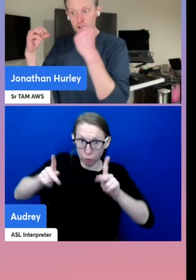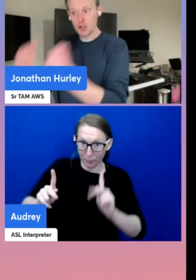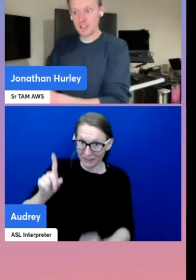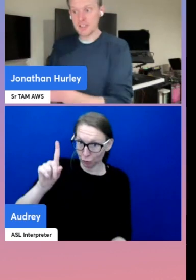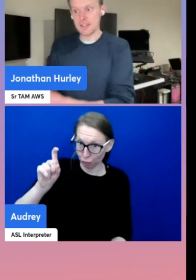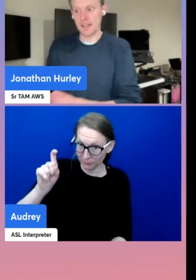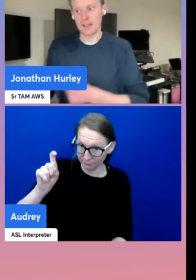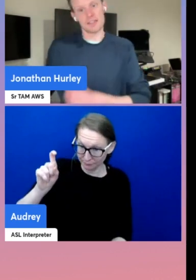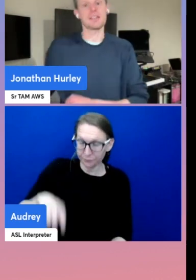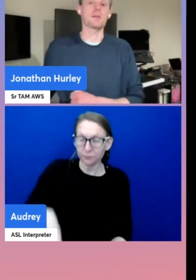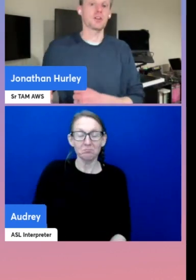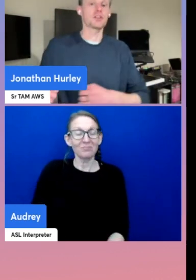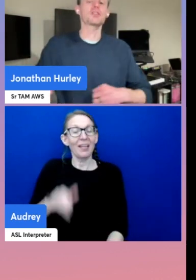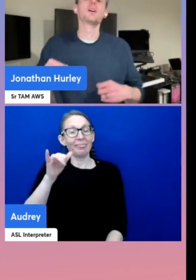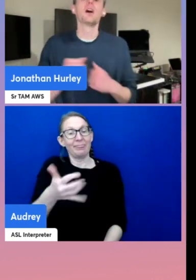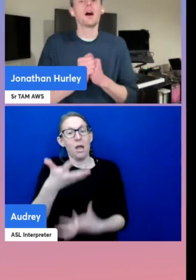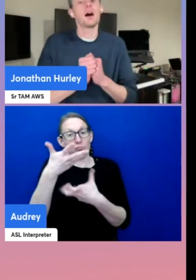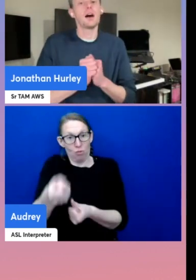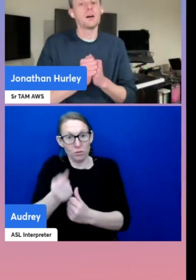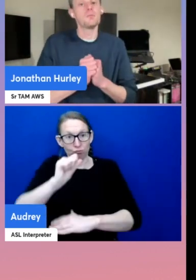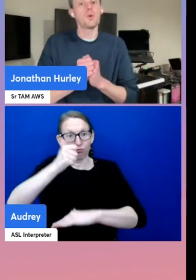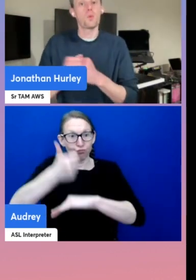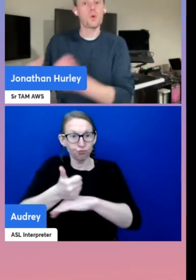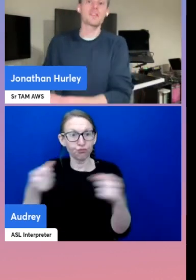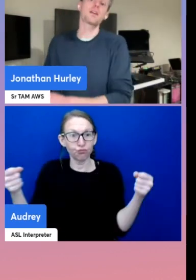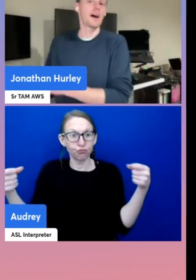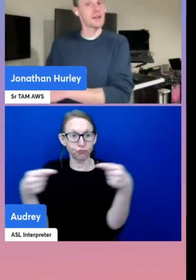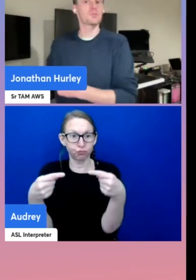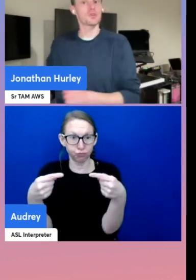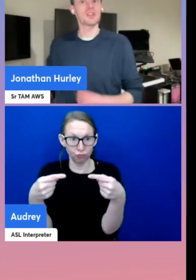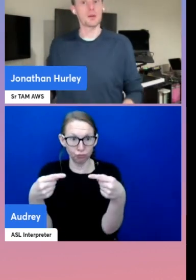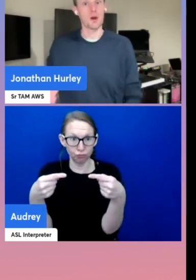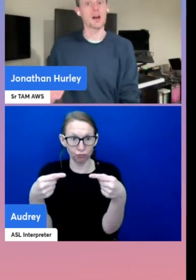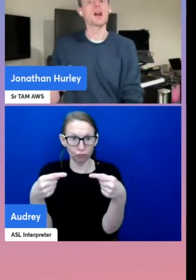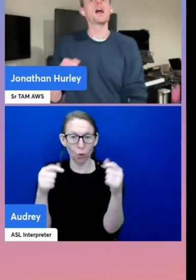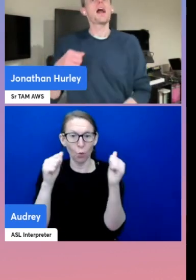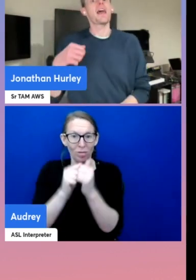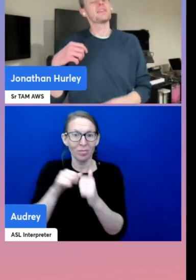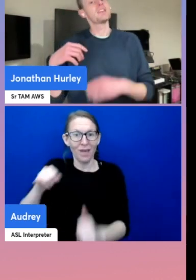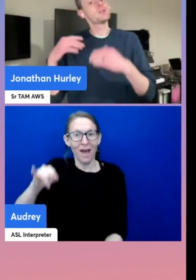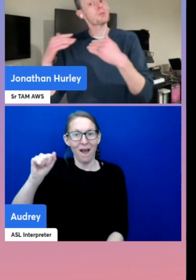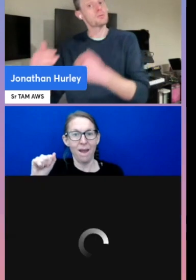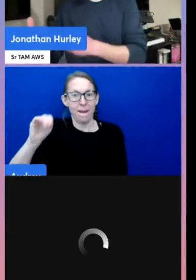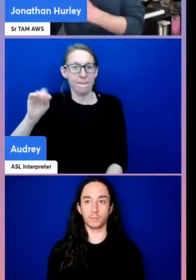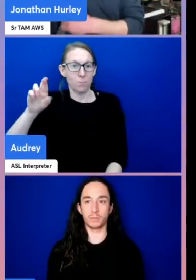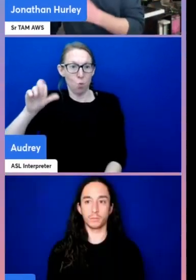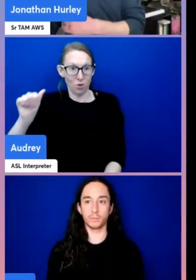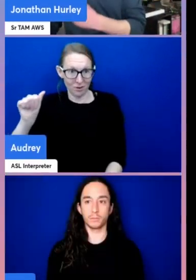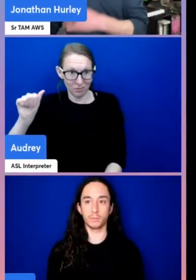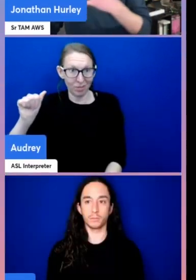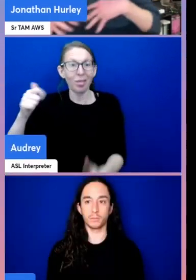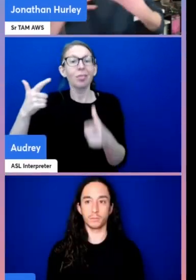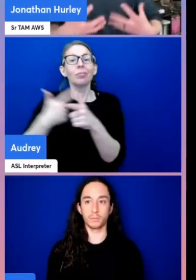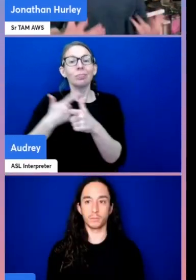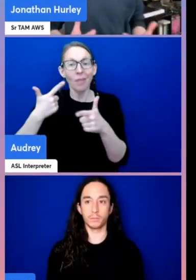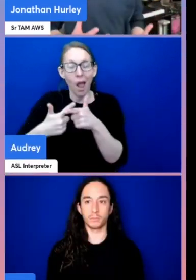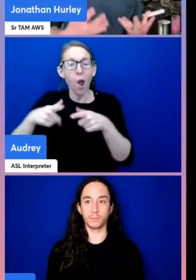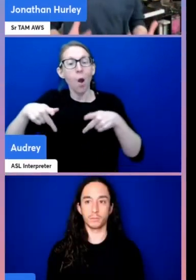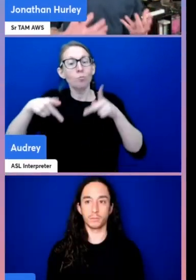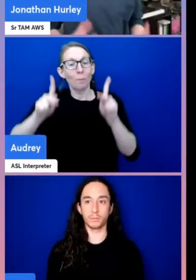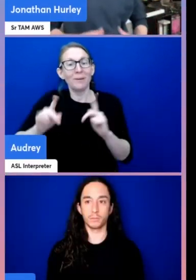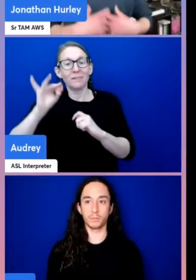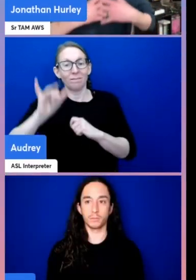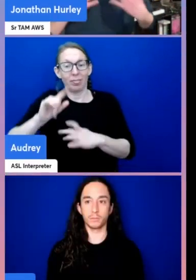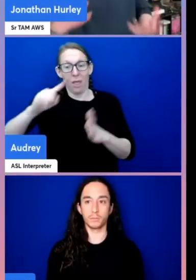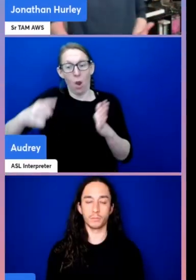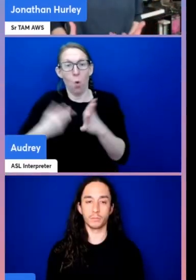The trust is then established with IAM roles anywhere, and then the permissions of the role are what are adopted